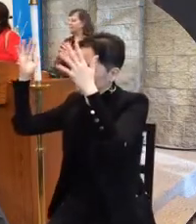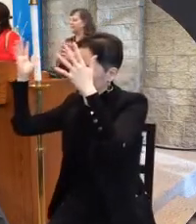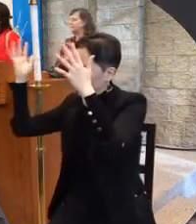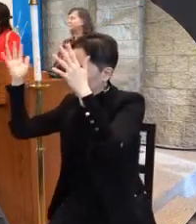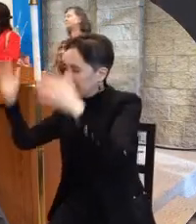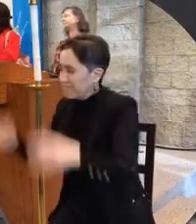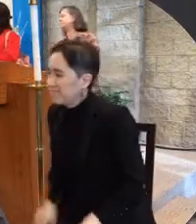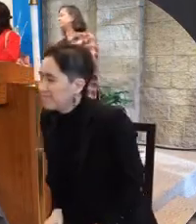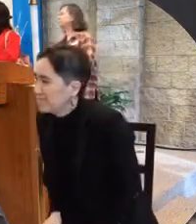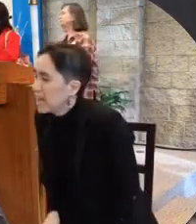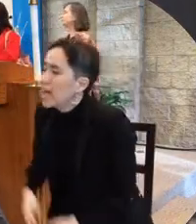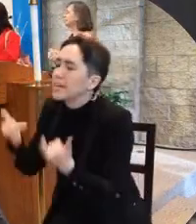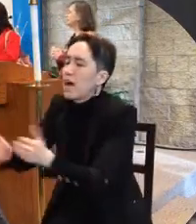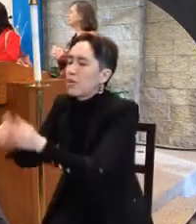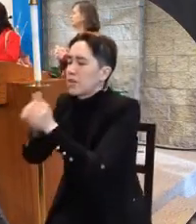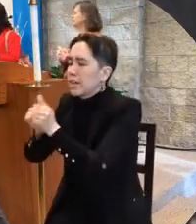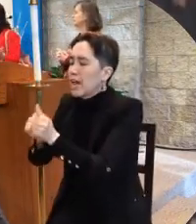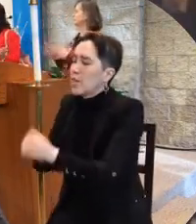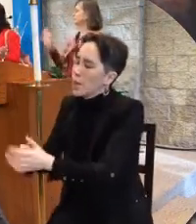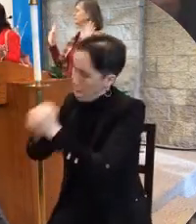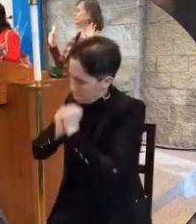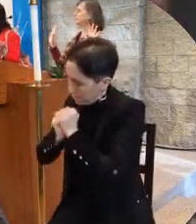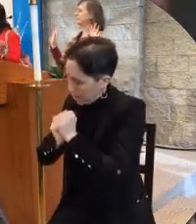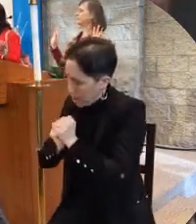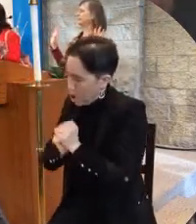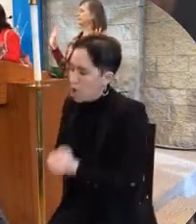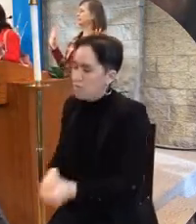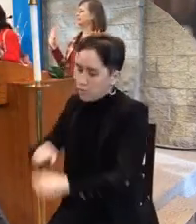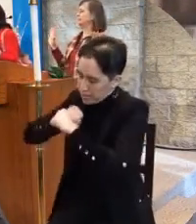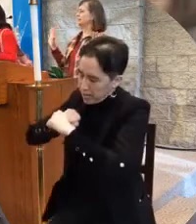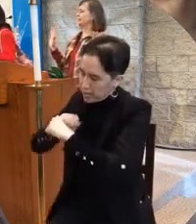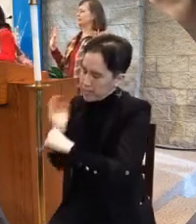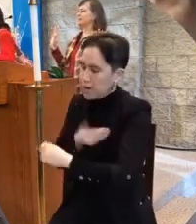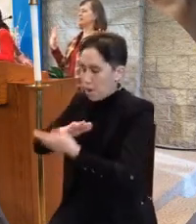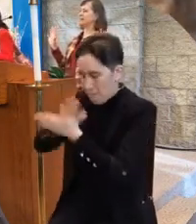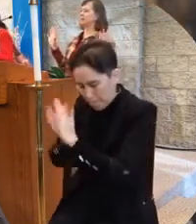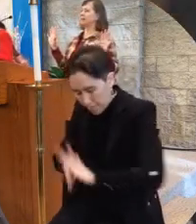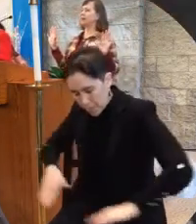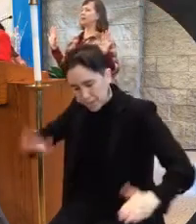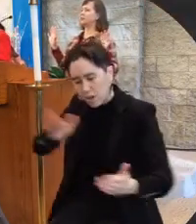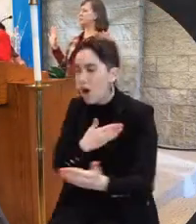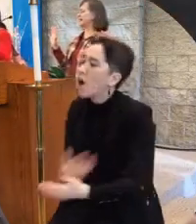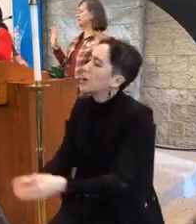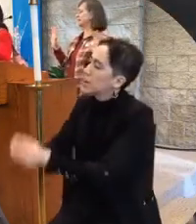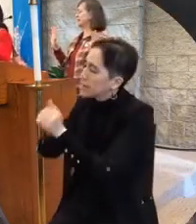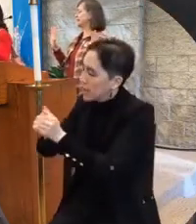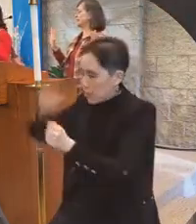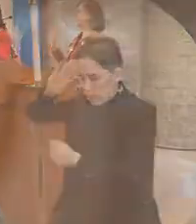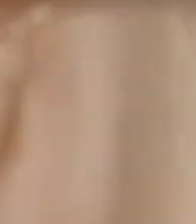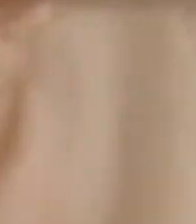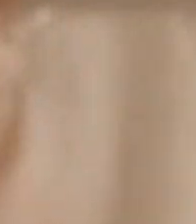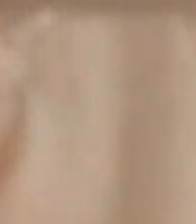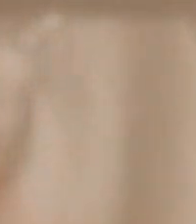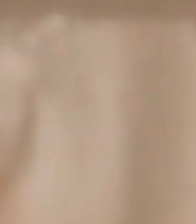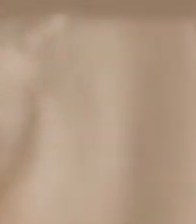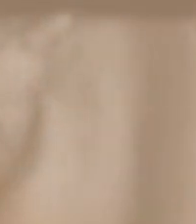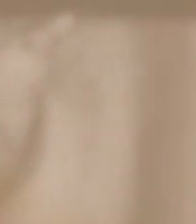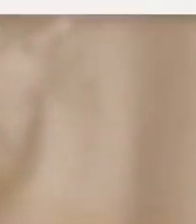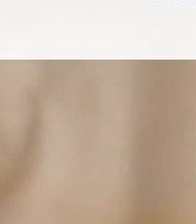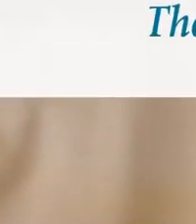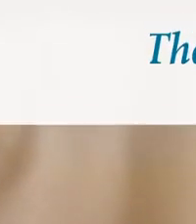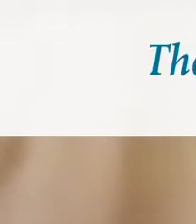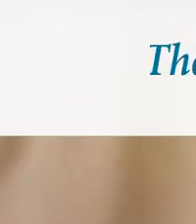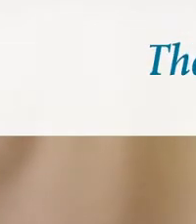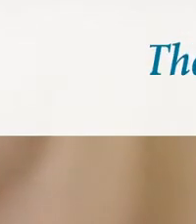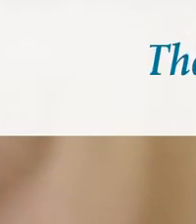Now let us know together our prayer for protection and our peace song. Together we know that the light of God surrounds us. I am